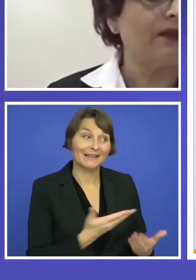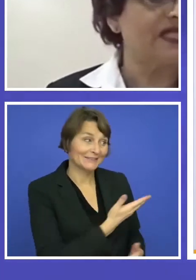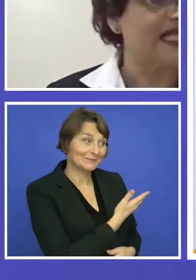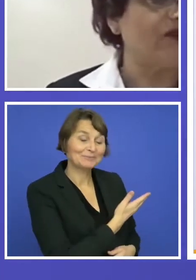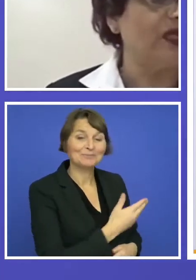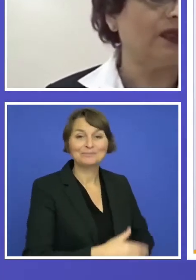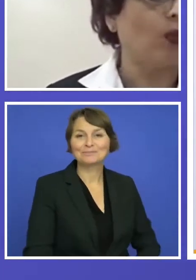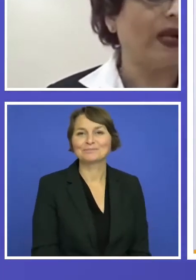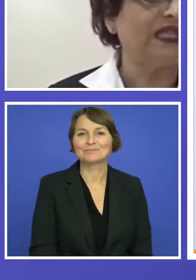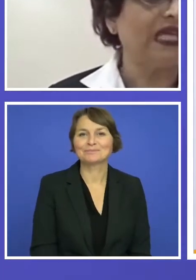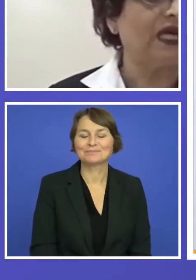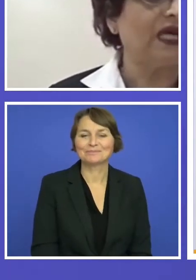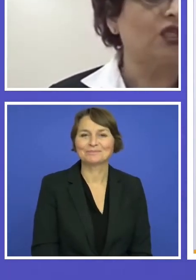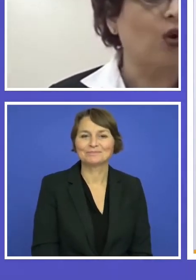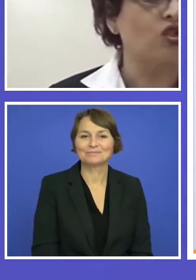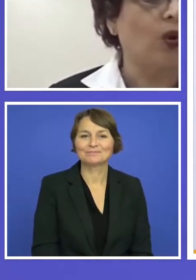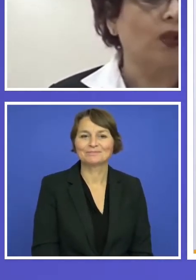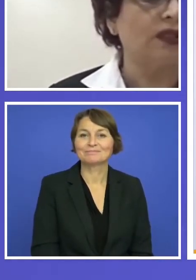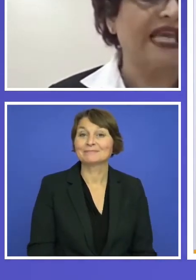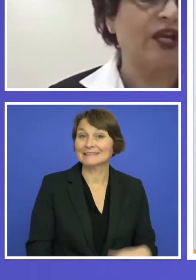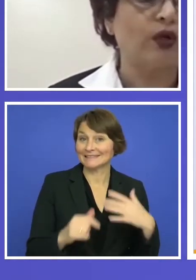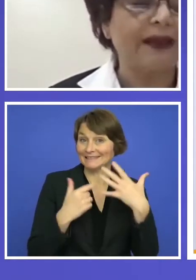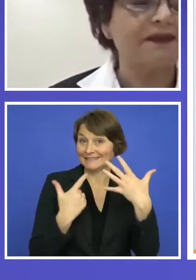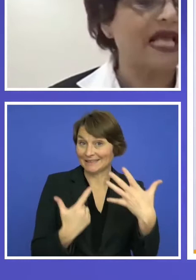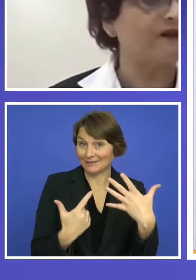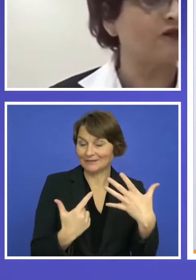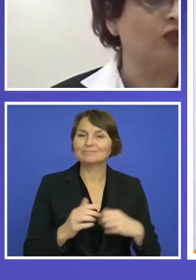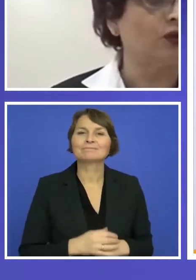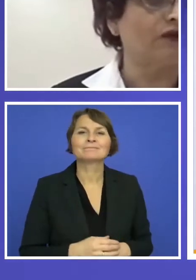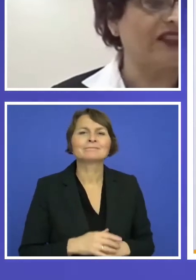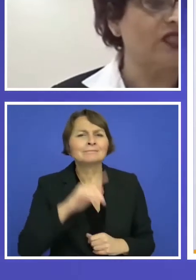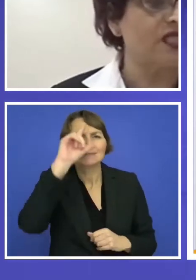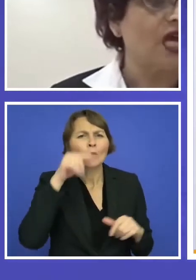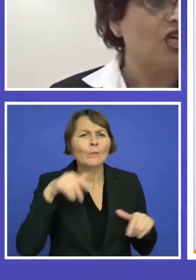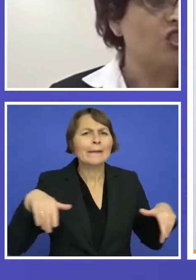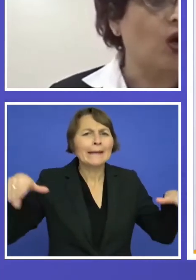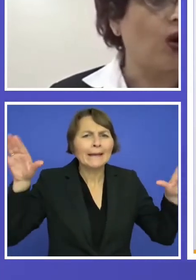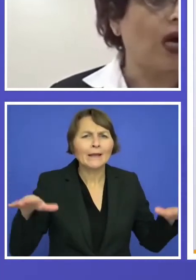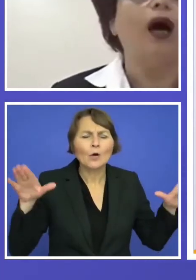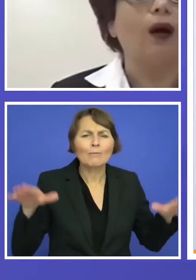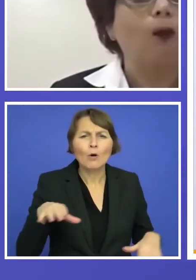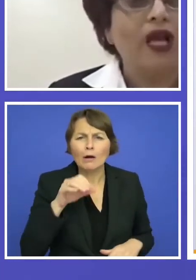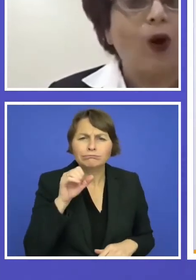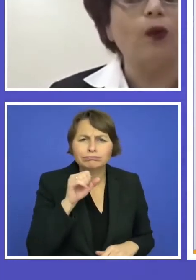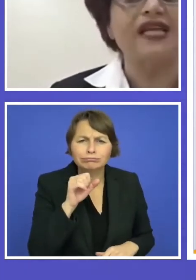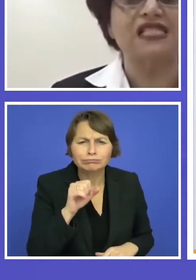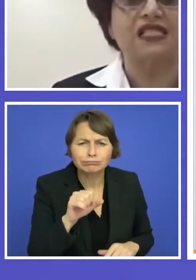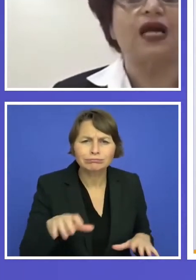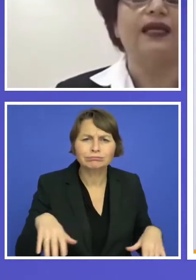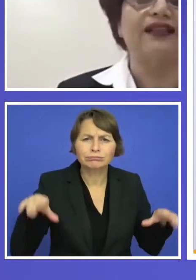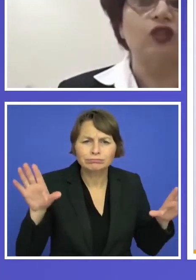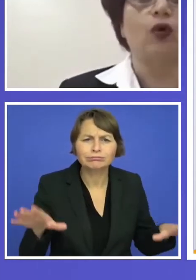Lesson number 7, when the eagle grows older, they hurt themselves for new feathers. So we